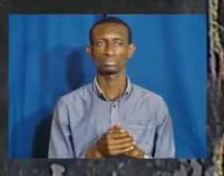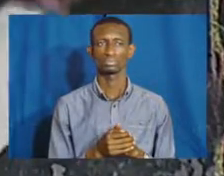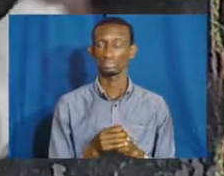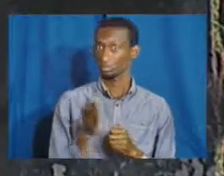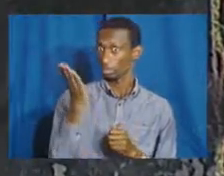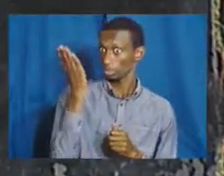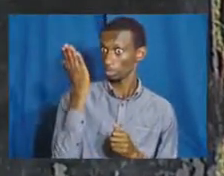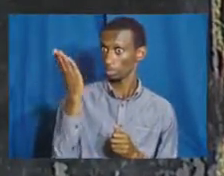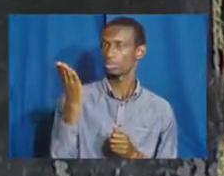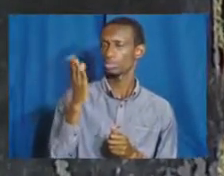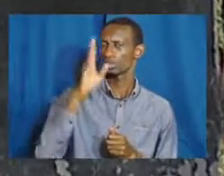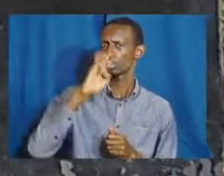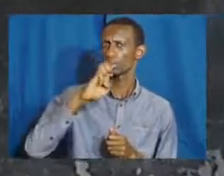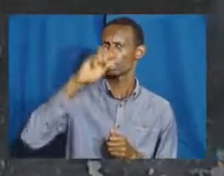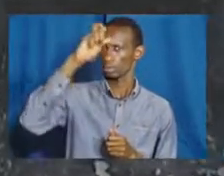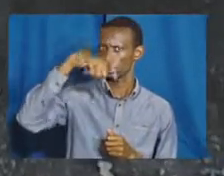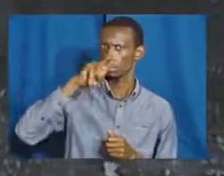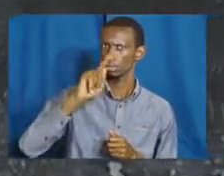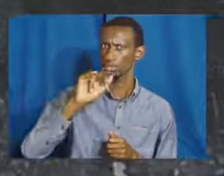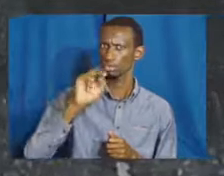This equation is of the form,